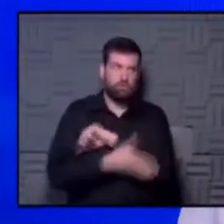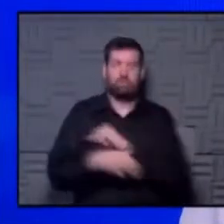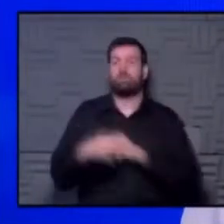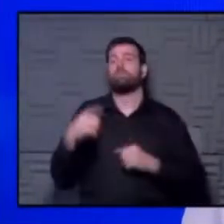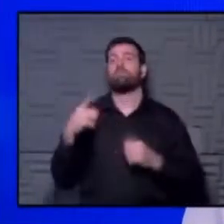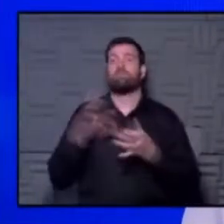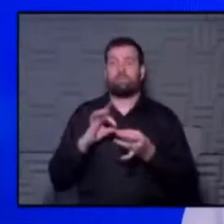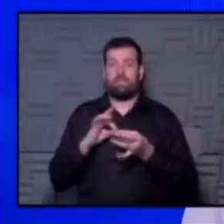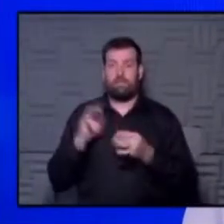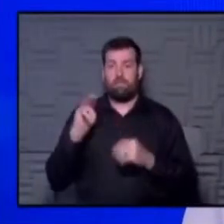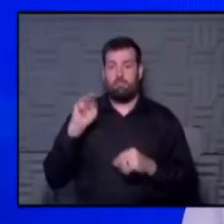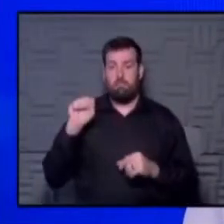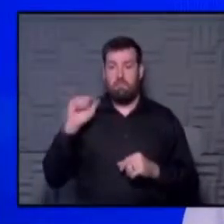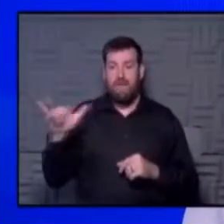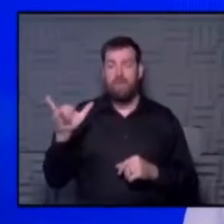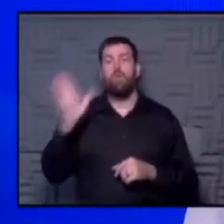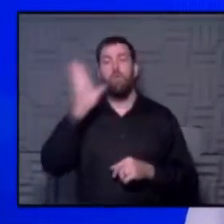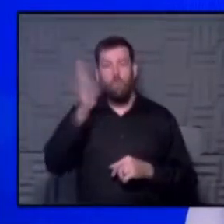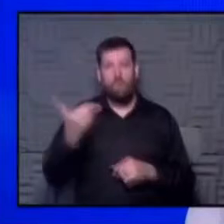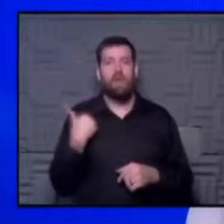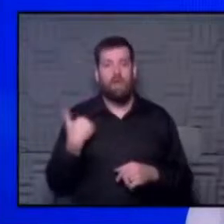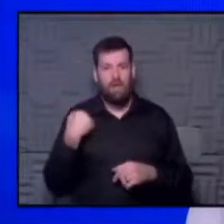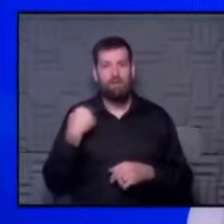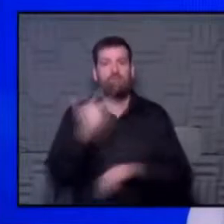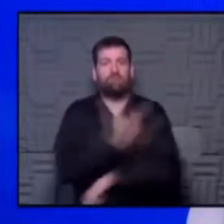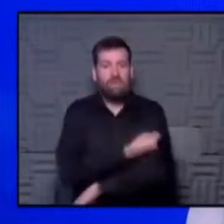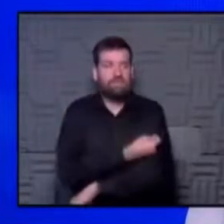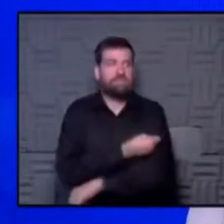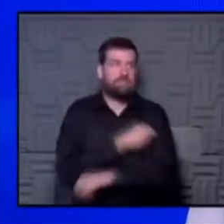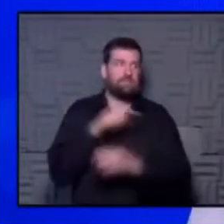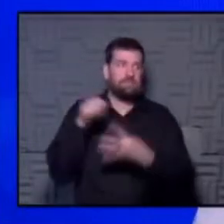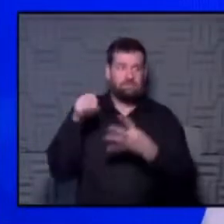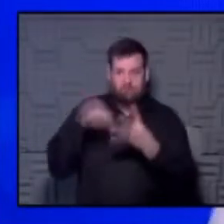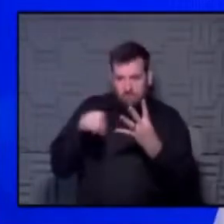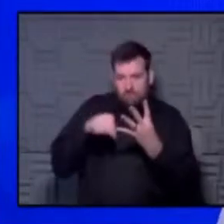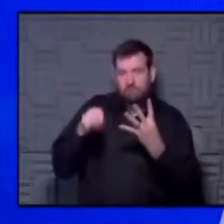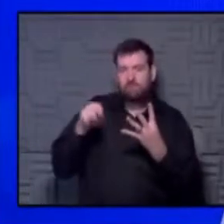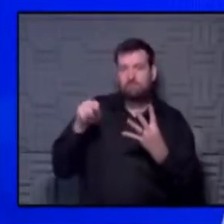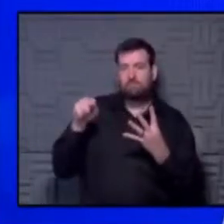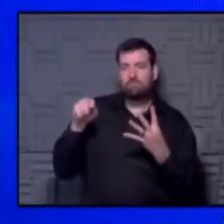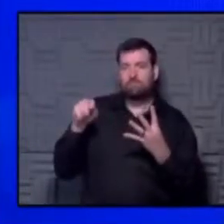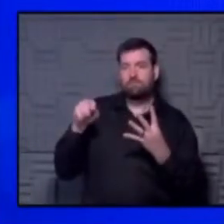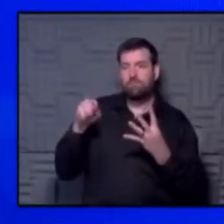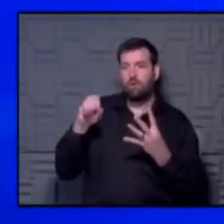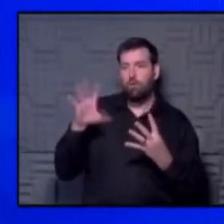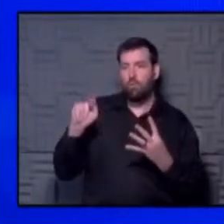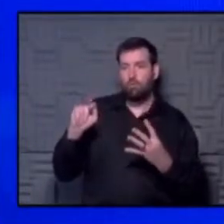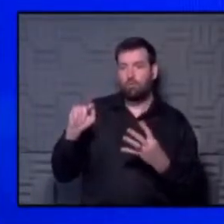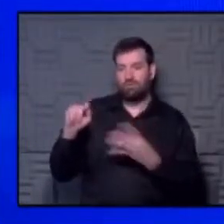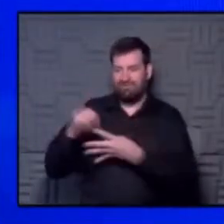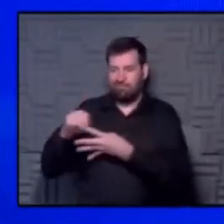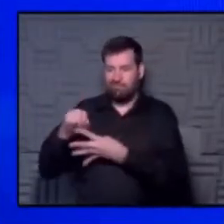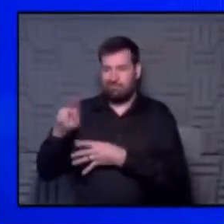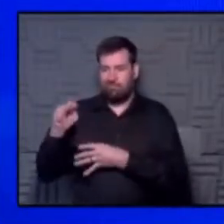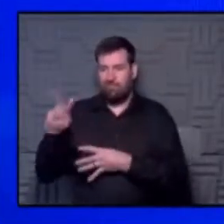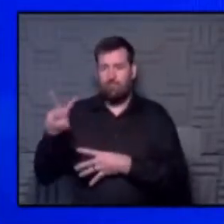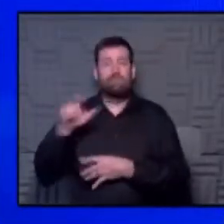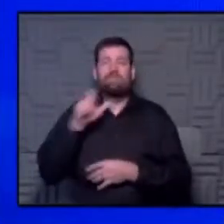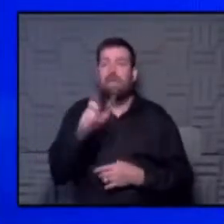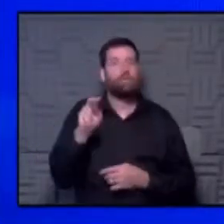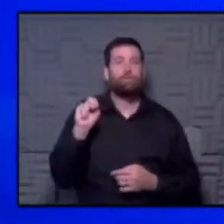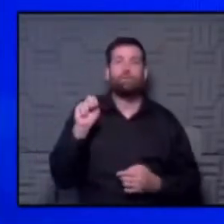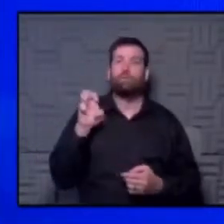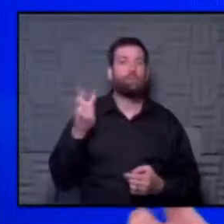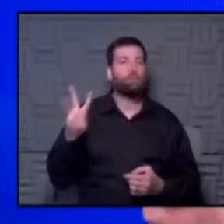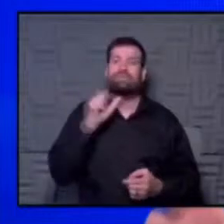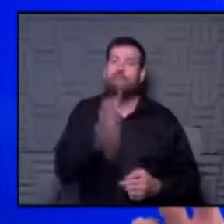in May that we would have a vaccine potentially in late October and early November. Yeah. This is actually not new news. It is not new news.